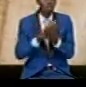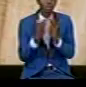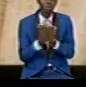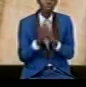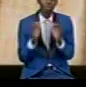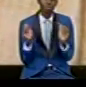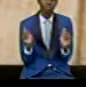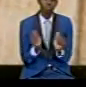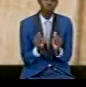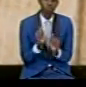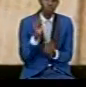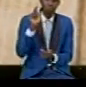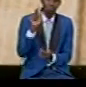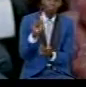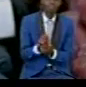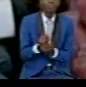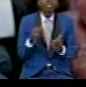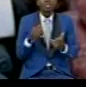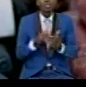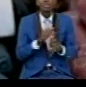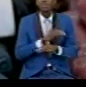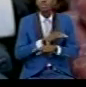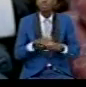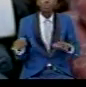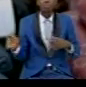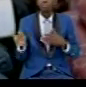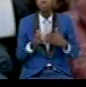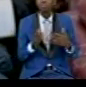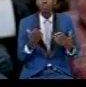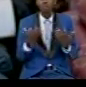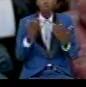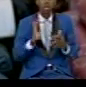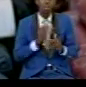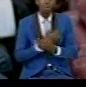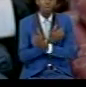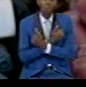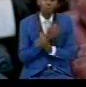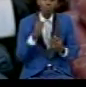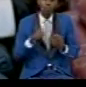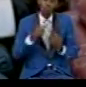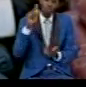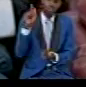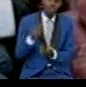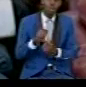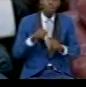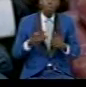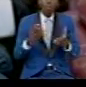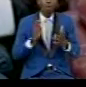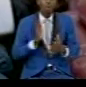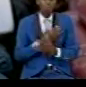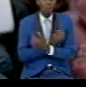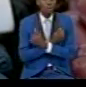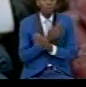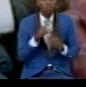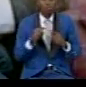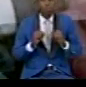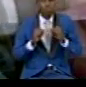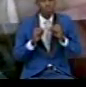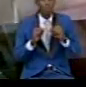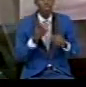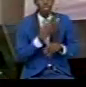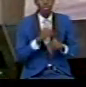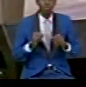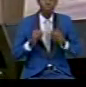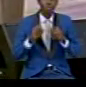wax cold. He does not want our love to wax cold. He wants us to continue, and he wants us to keep on loving